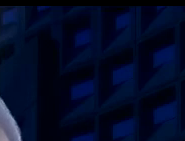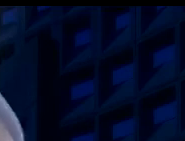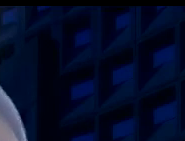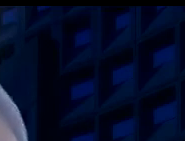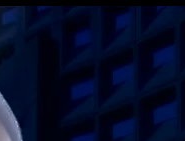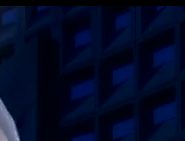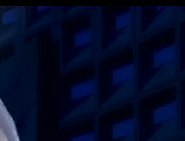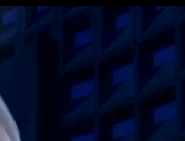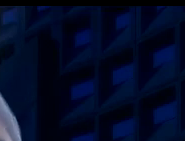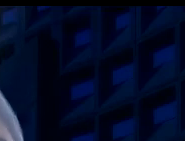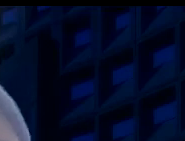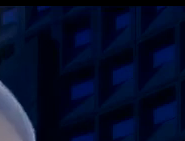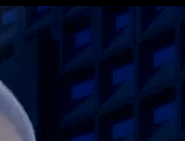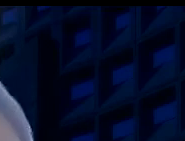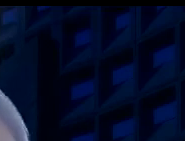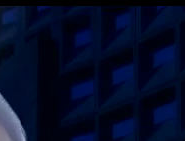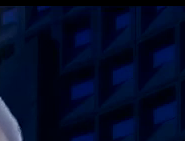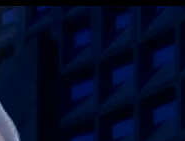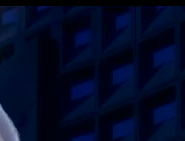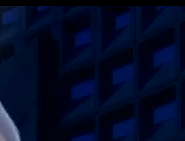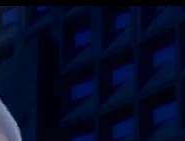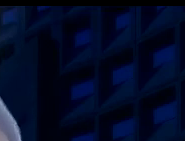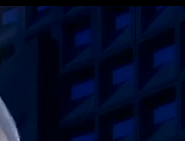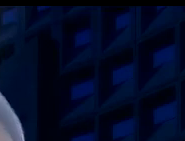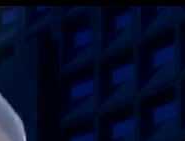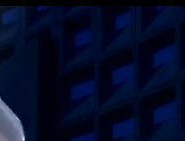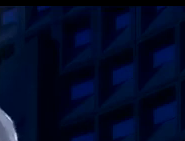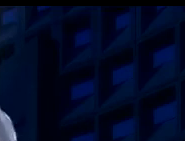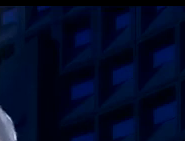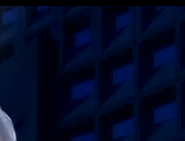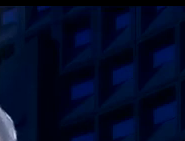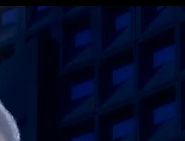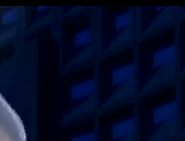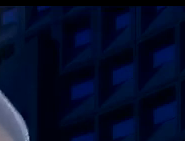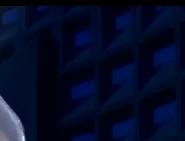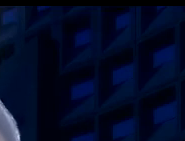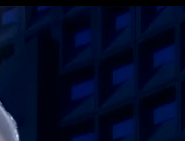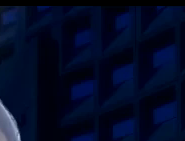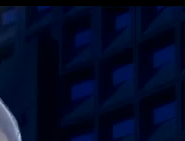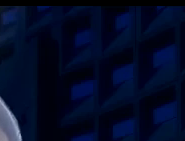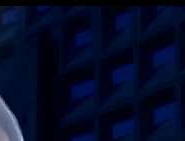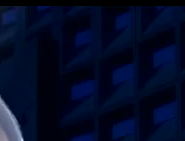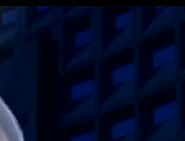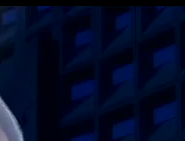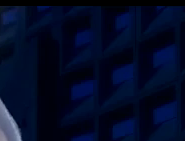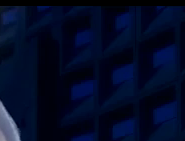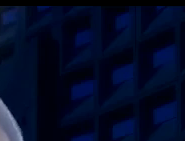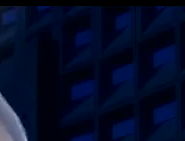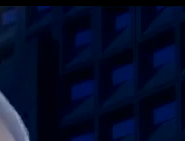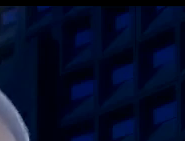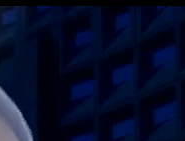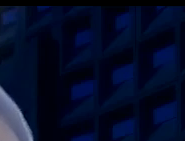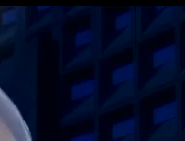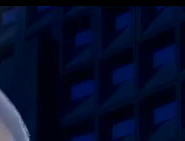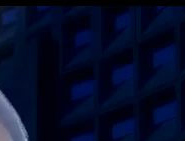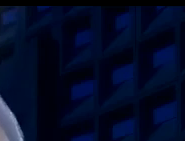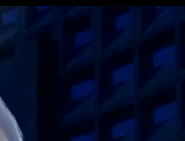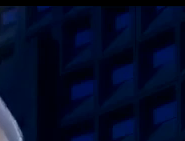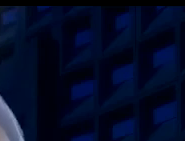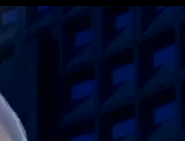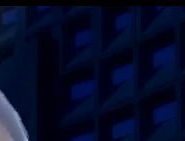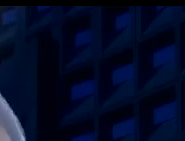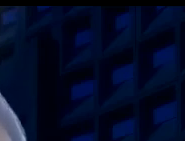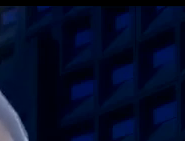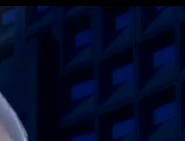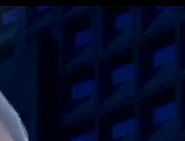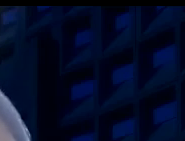criminal charges, I mean, not simply charges, but guilty pleas or convictions to those charges. And it's related to the behavior